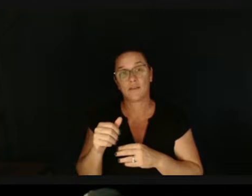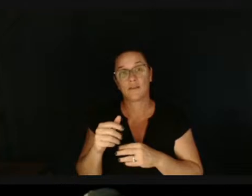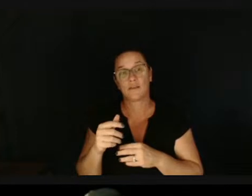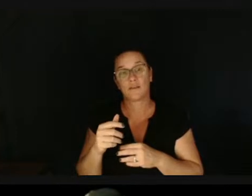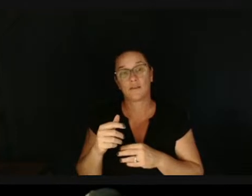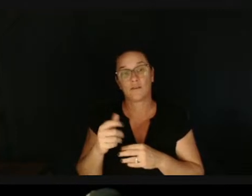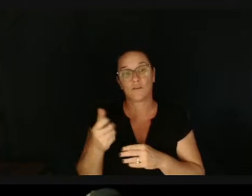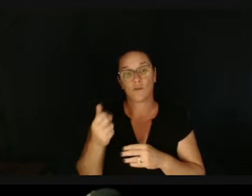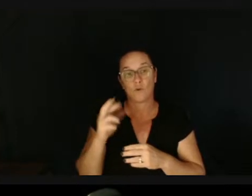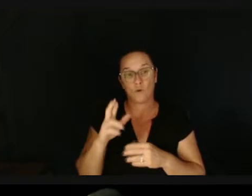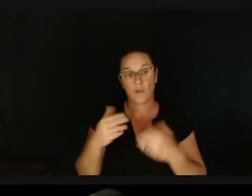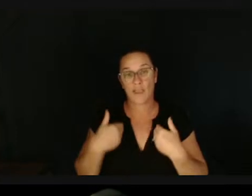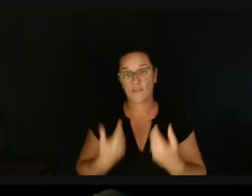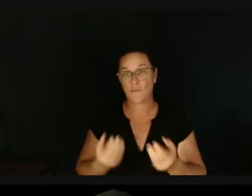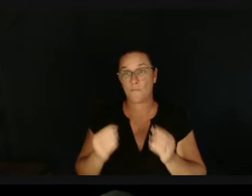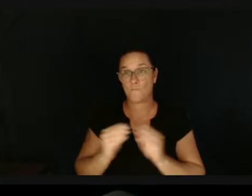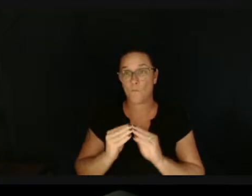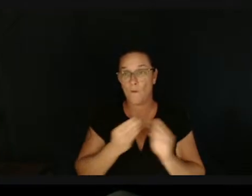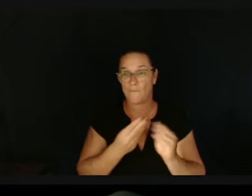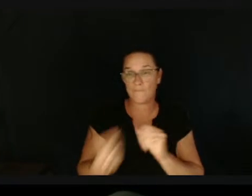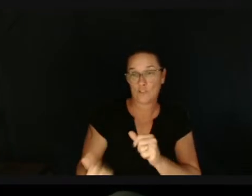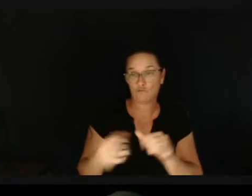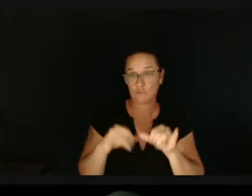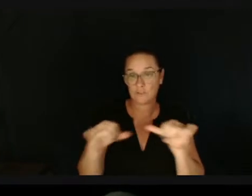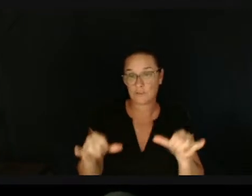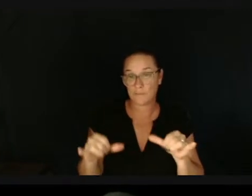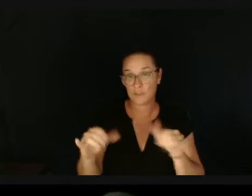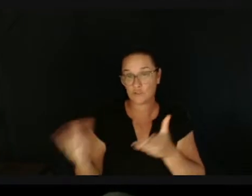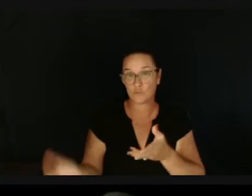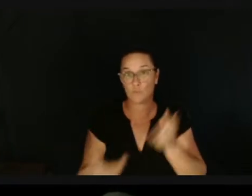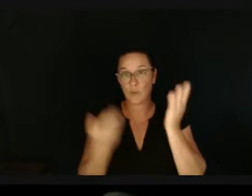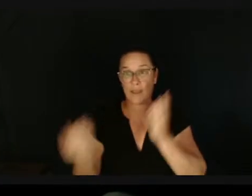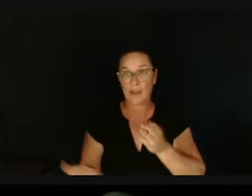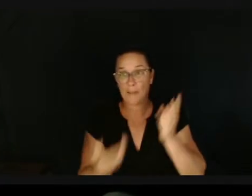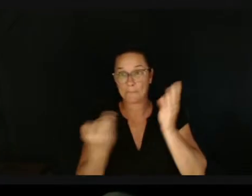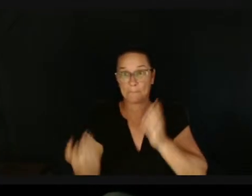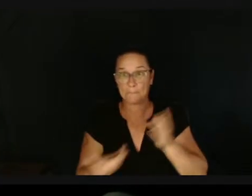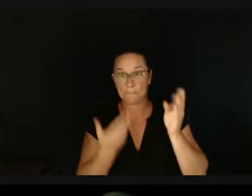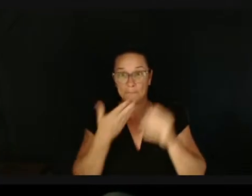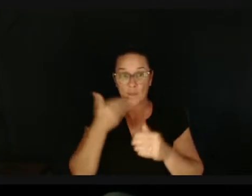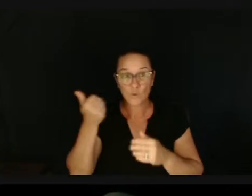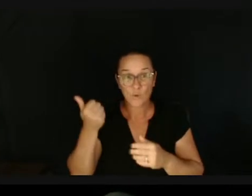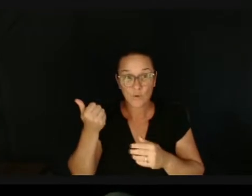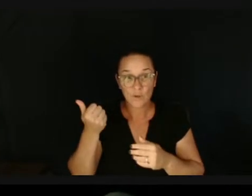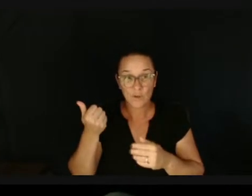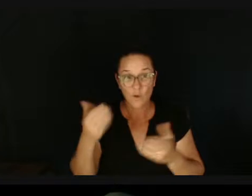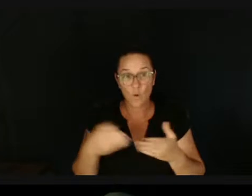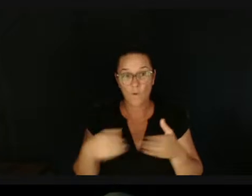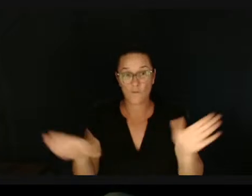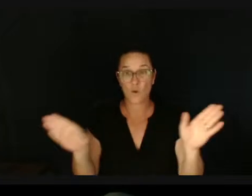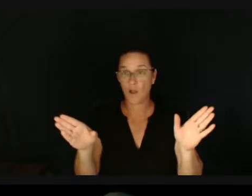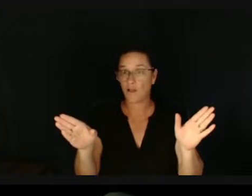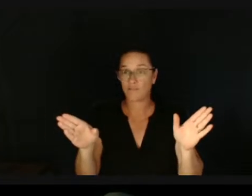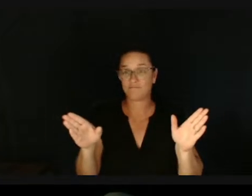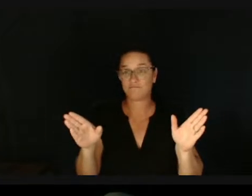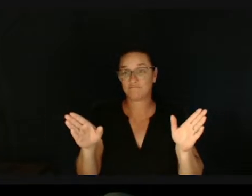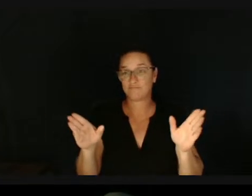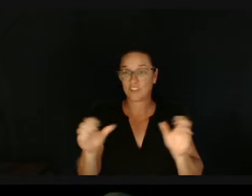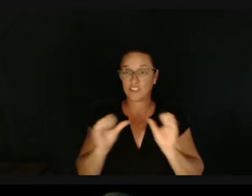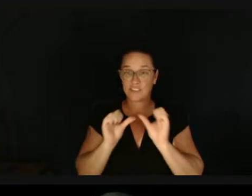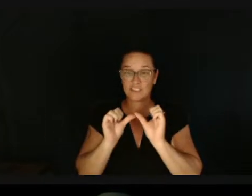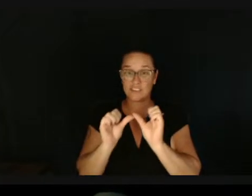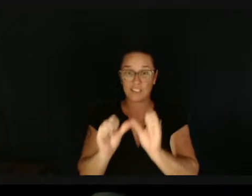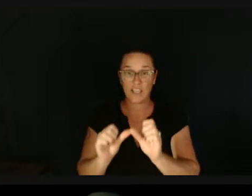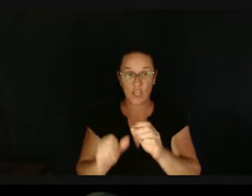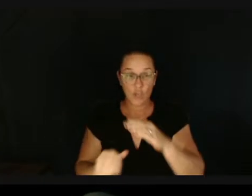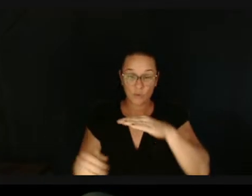are we just having a more efficient system that can bring it to the surface better? Overall, as long as that lasts, you just keep putting sheet after sheet